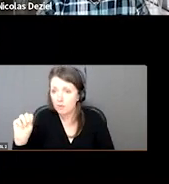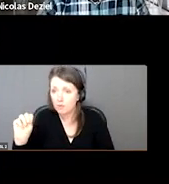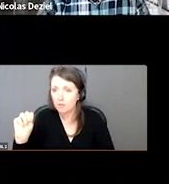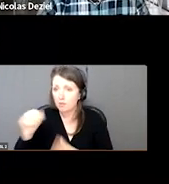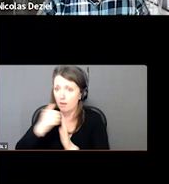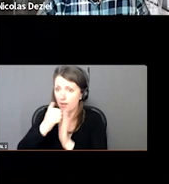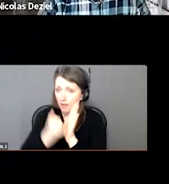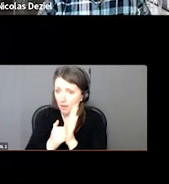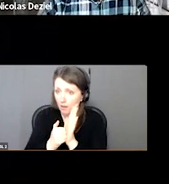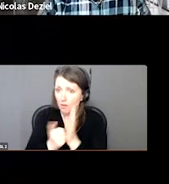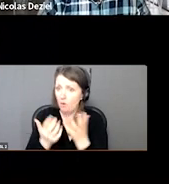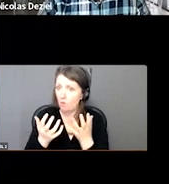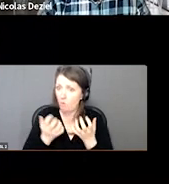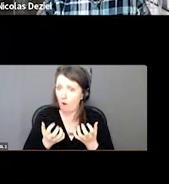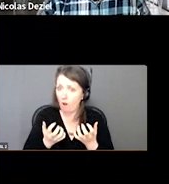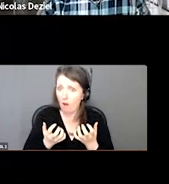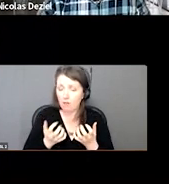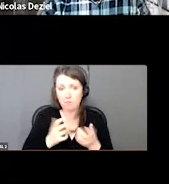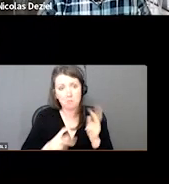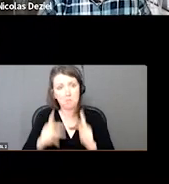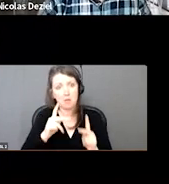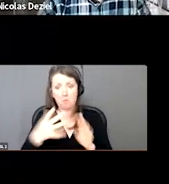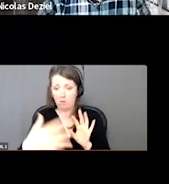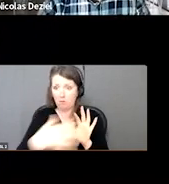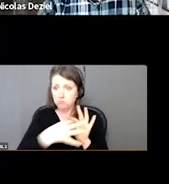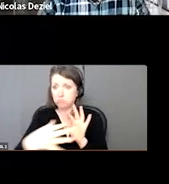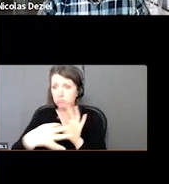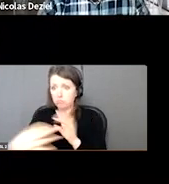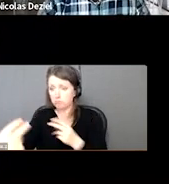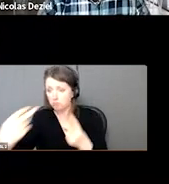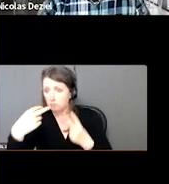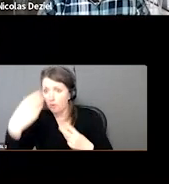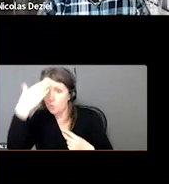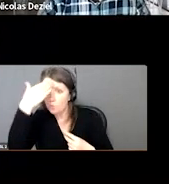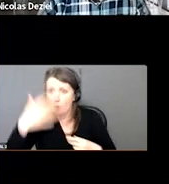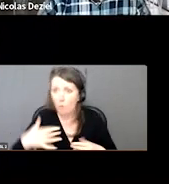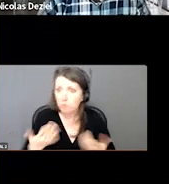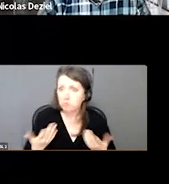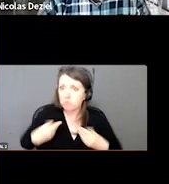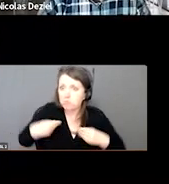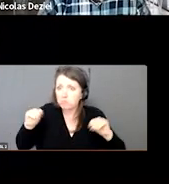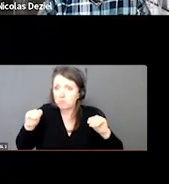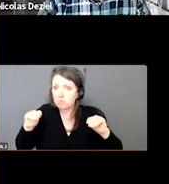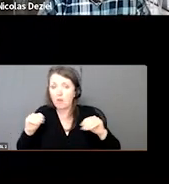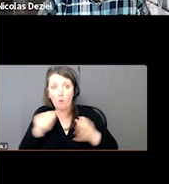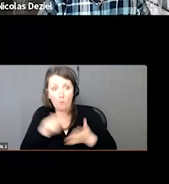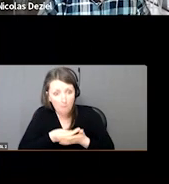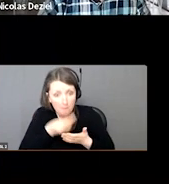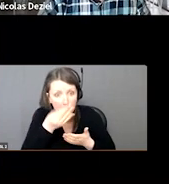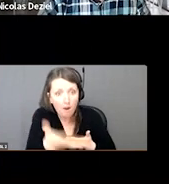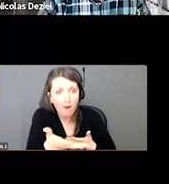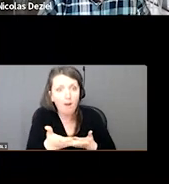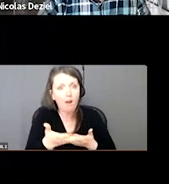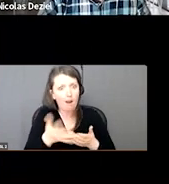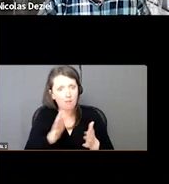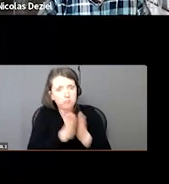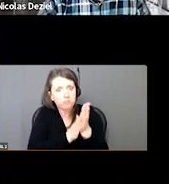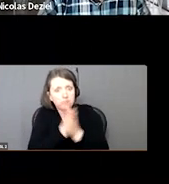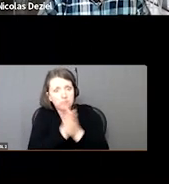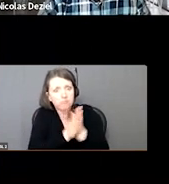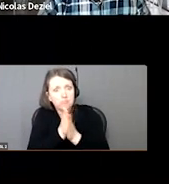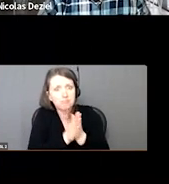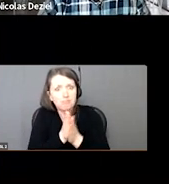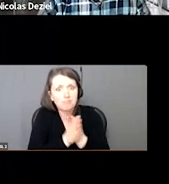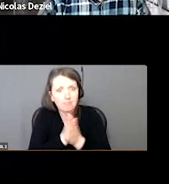consumers to your virtual address so that they can actually purchase your products or solicit your services. So if you have